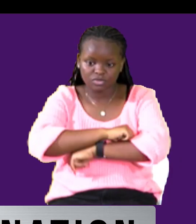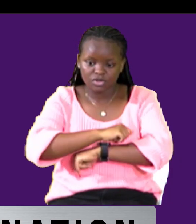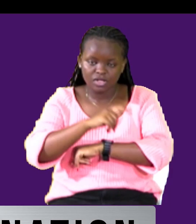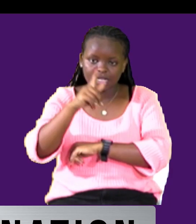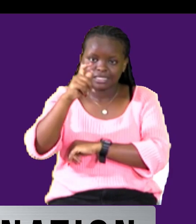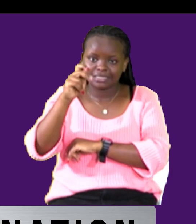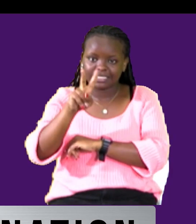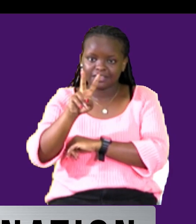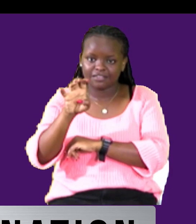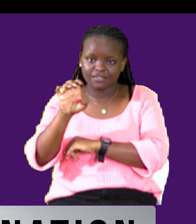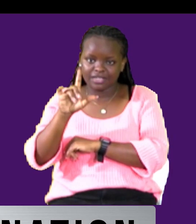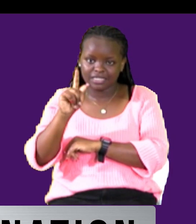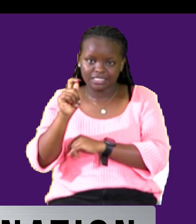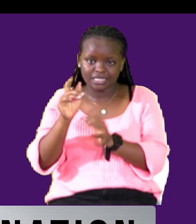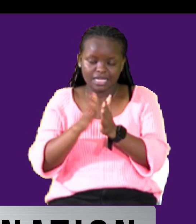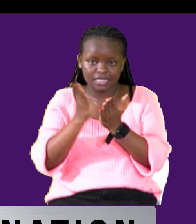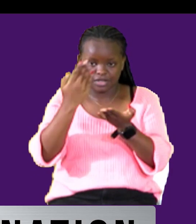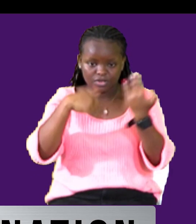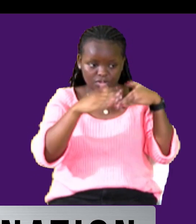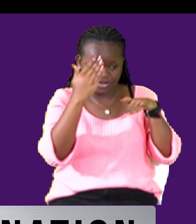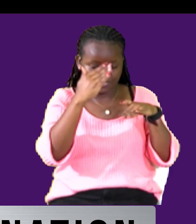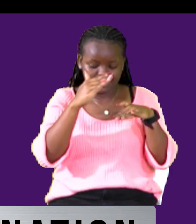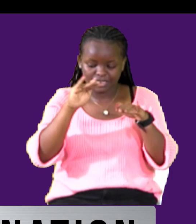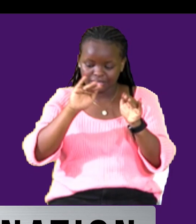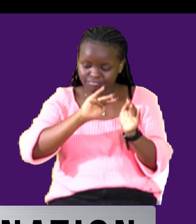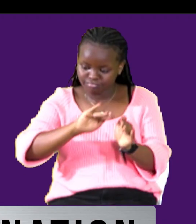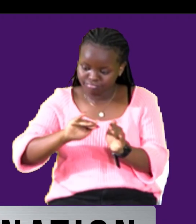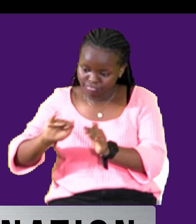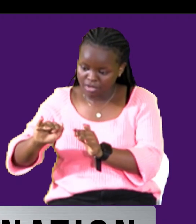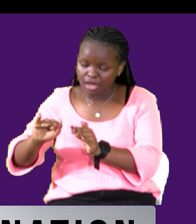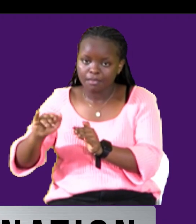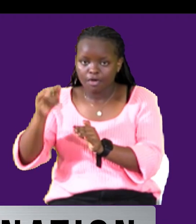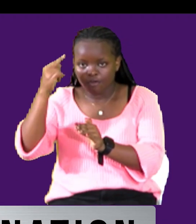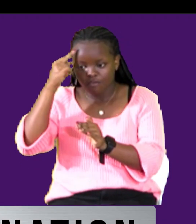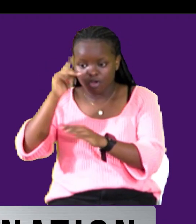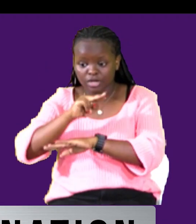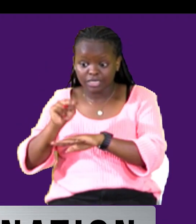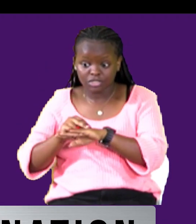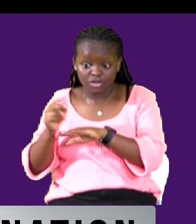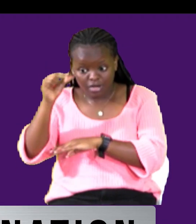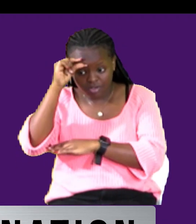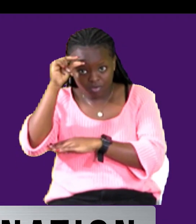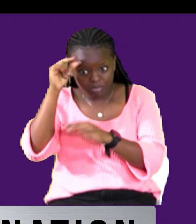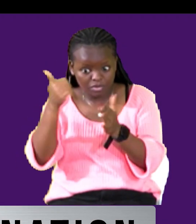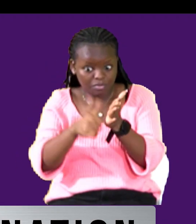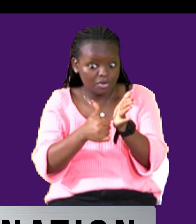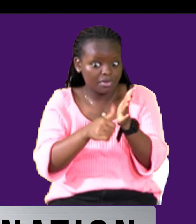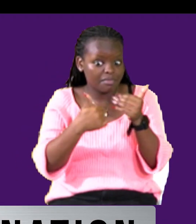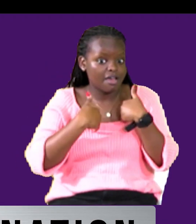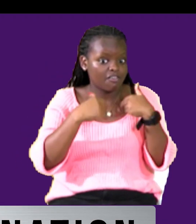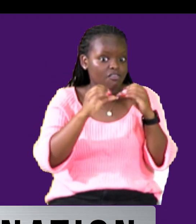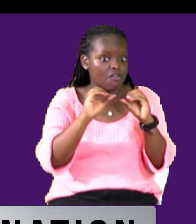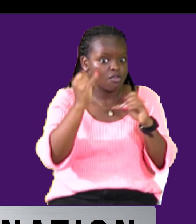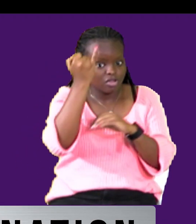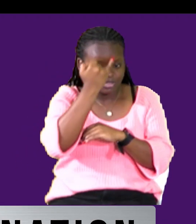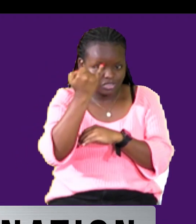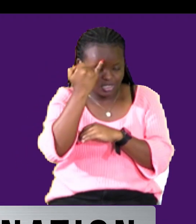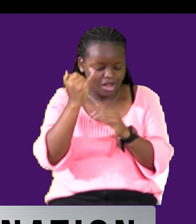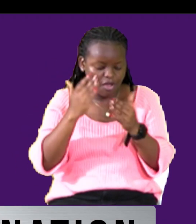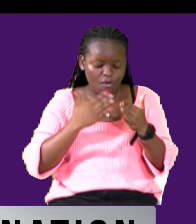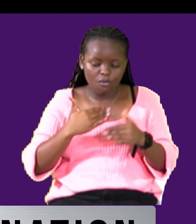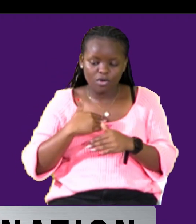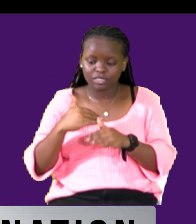and universities, the preserve of the national government. So there's no problem. Okay, John, I would like to